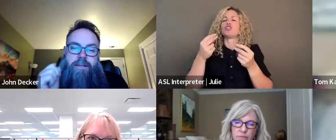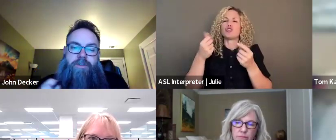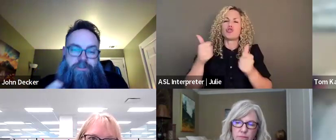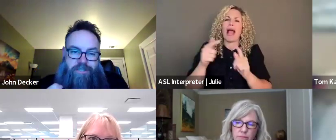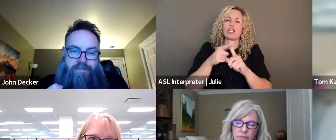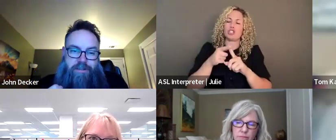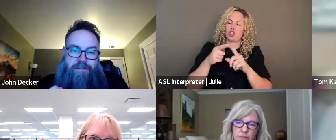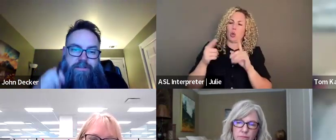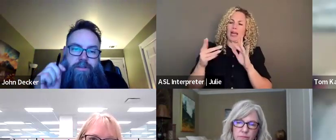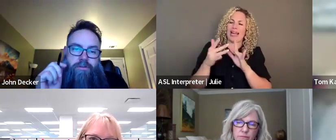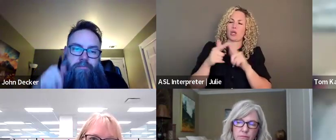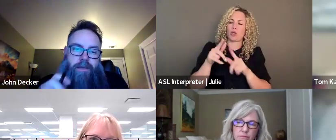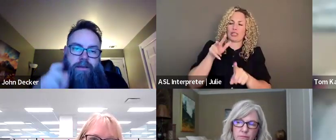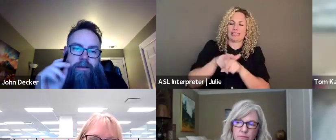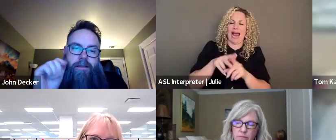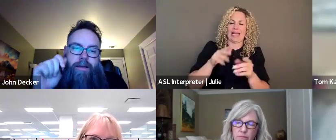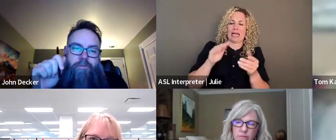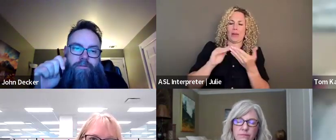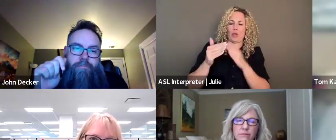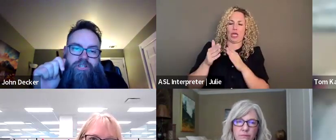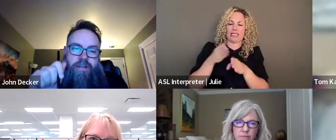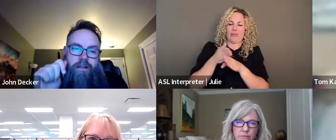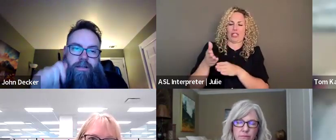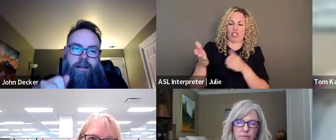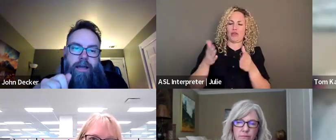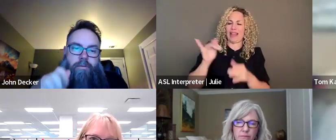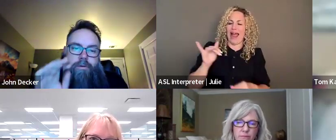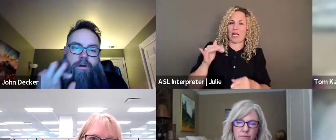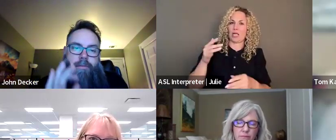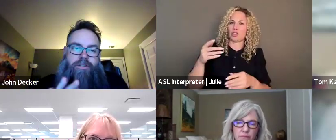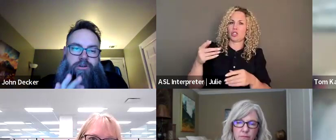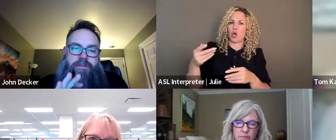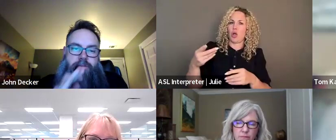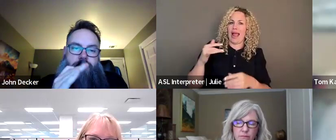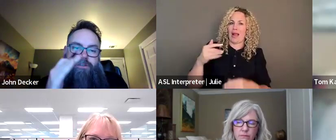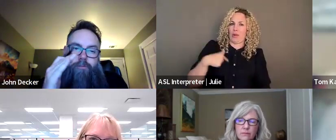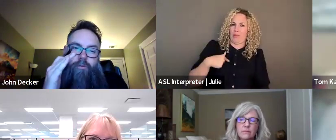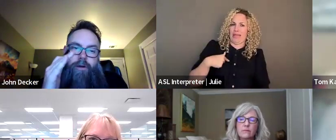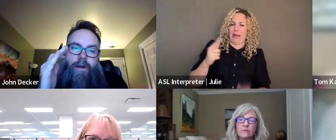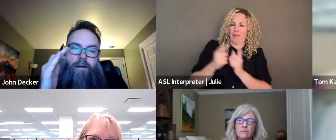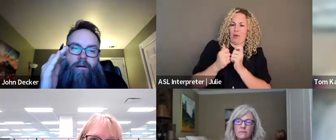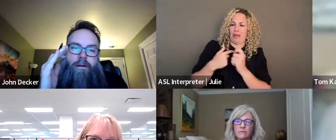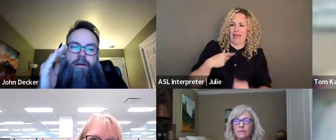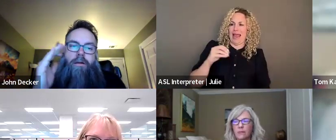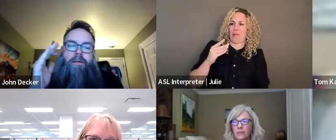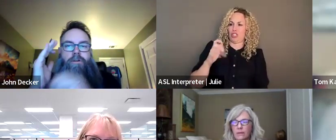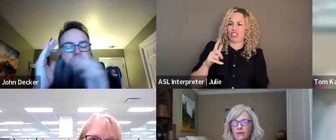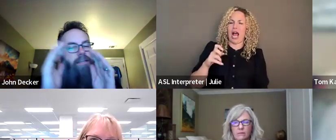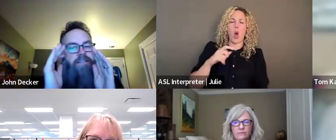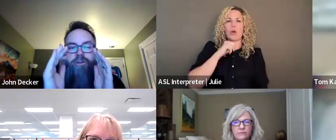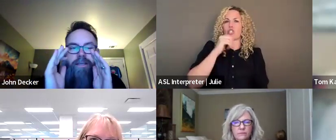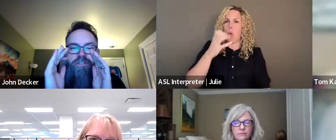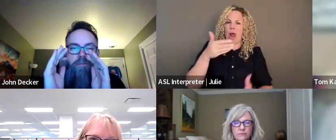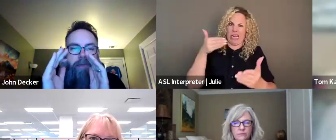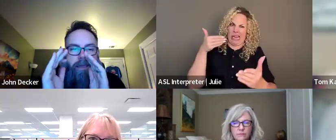your assigned community services specialist so that you can meet like with Michelle and I. What we want to make sure is that we don't get to a point where there's